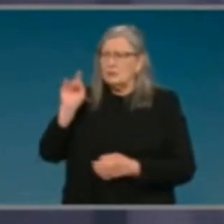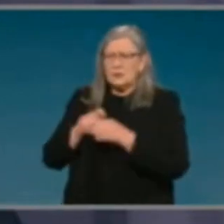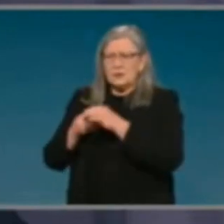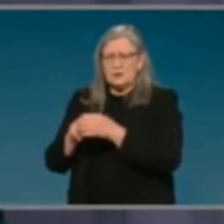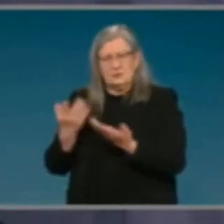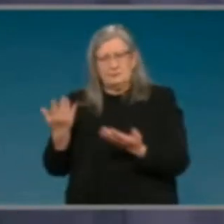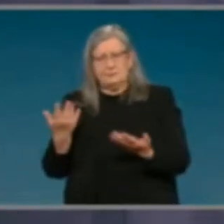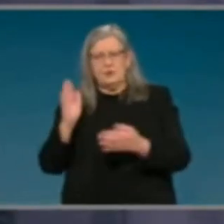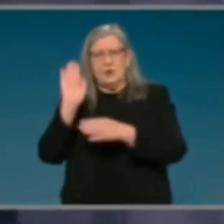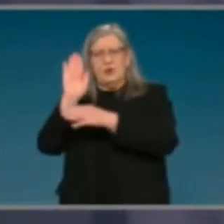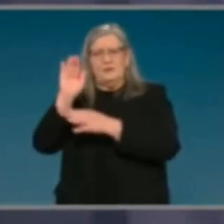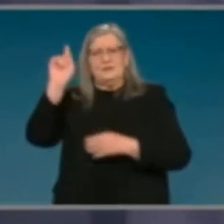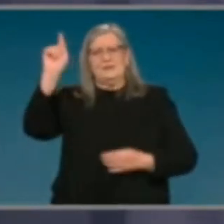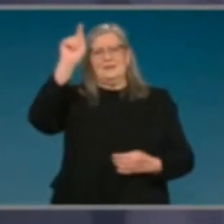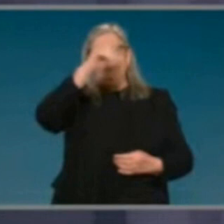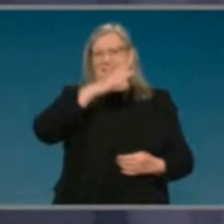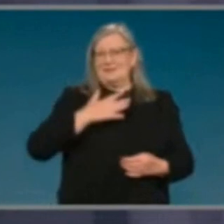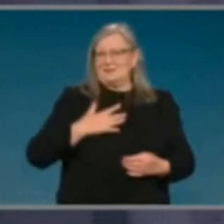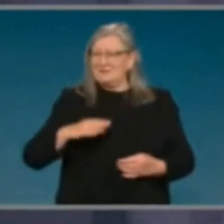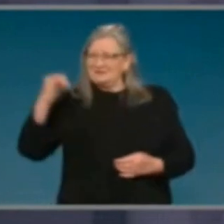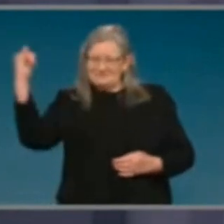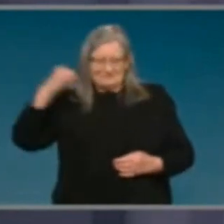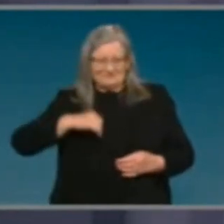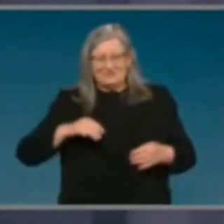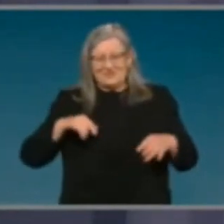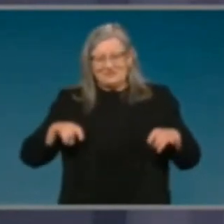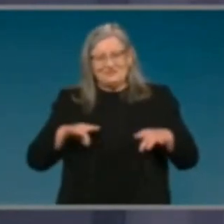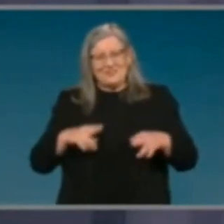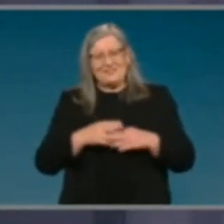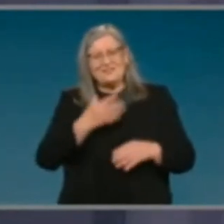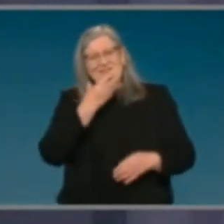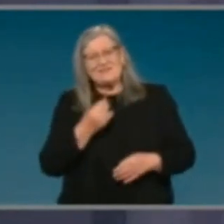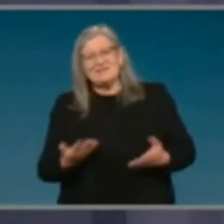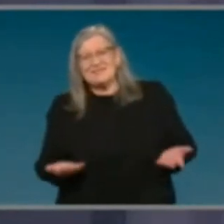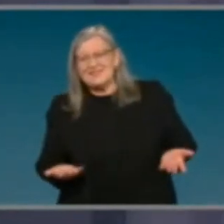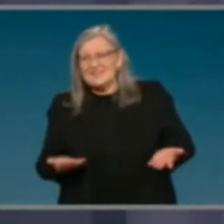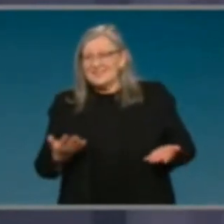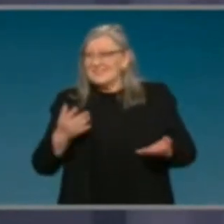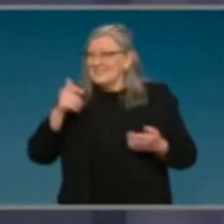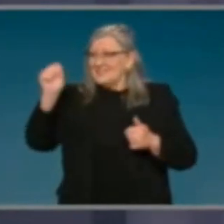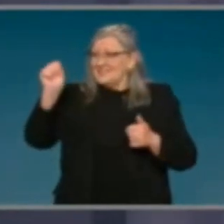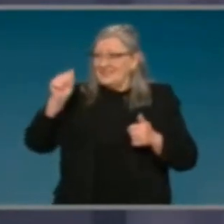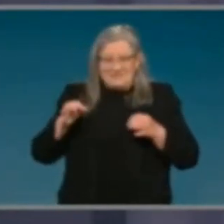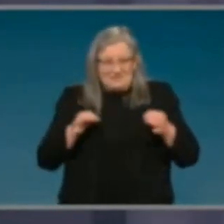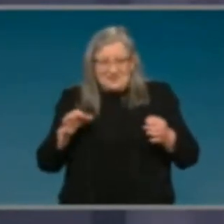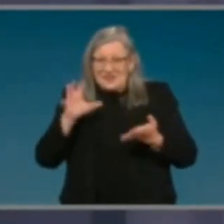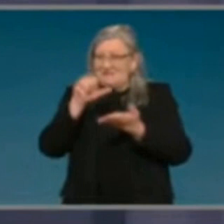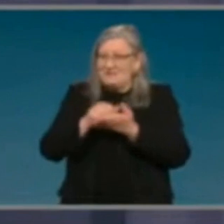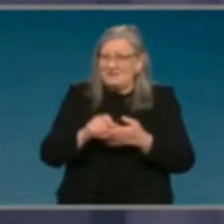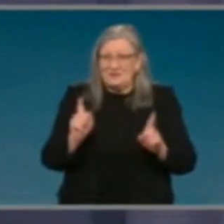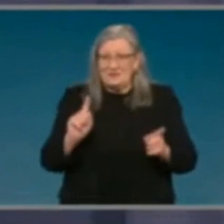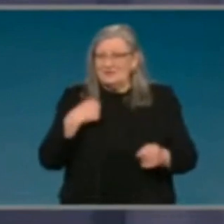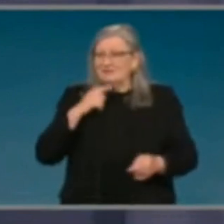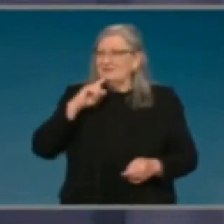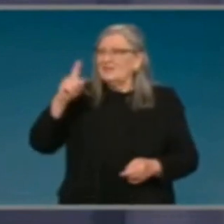world. I know there's a lot that needs to happen over the next sort of 24 to 48 hours, but would you recommend to people who are considering coming home